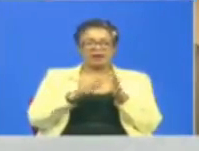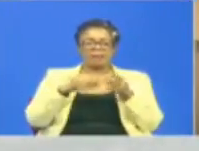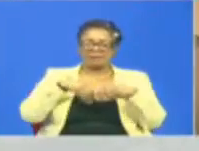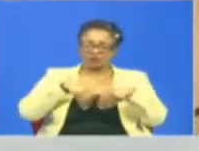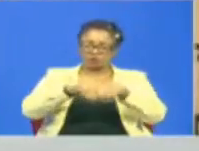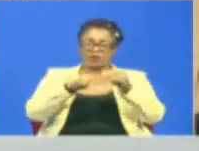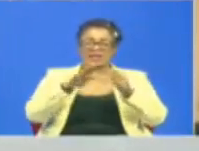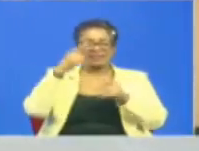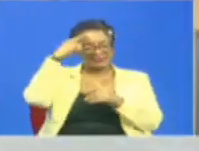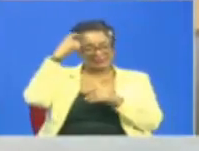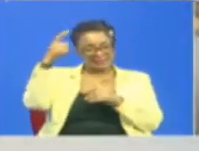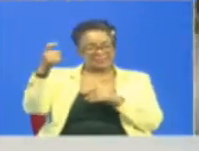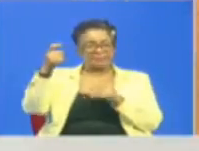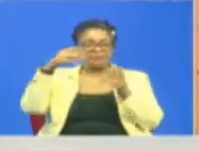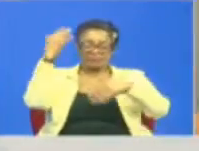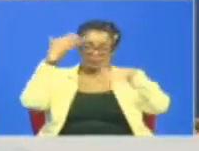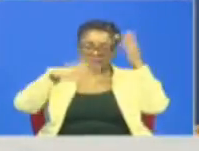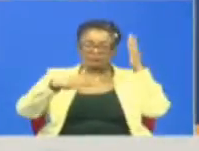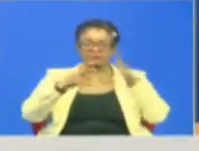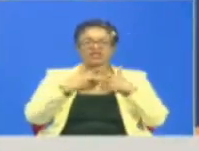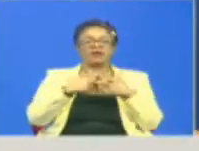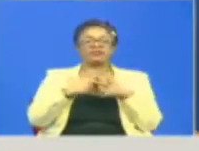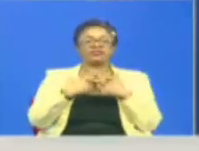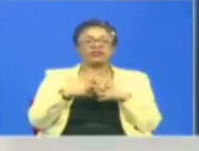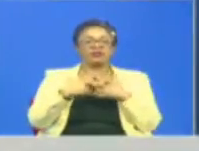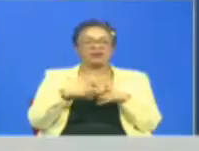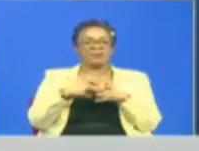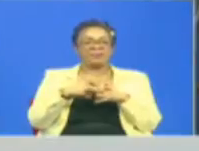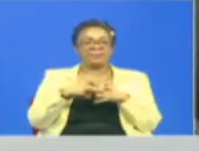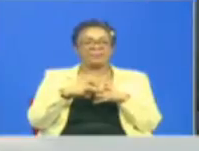dream, a career in engineering.